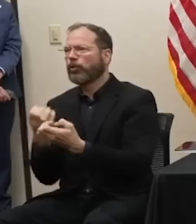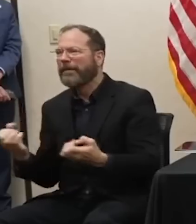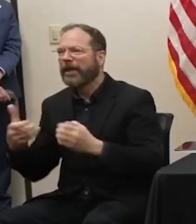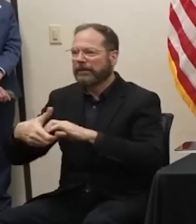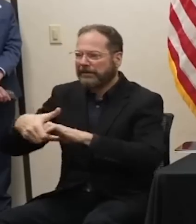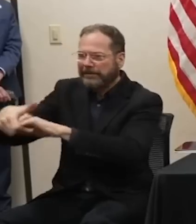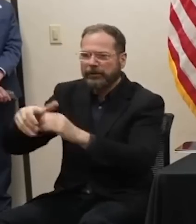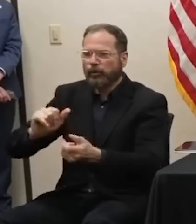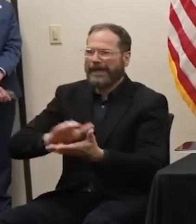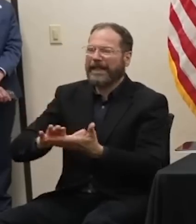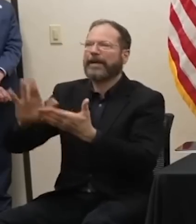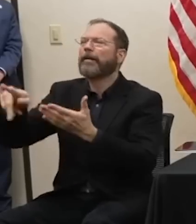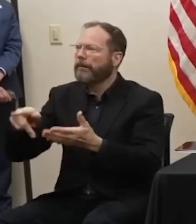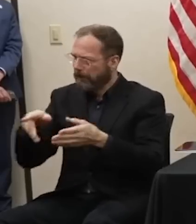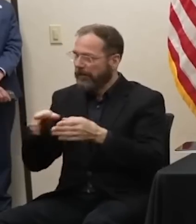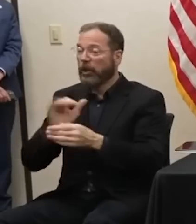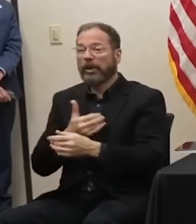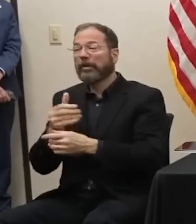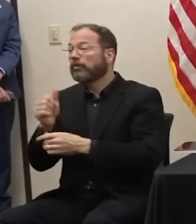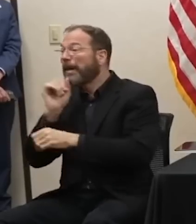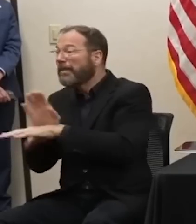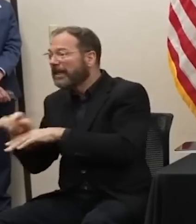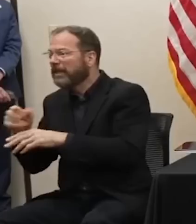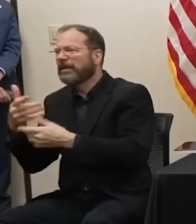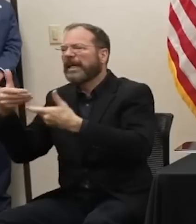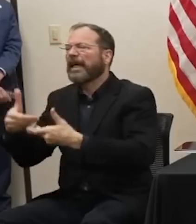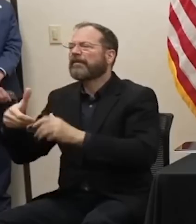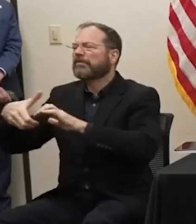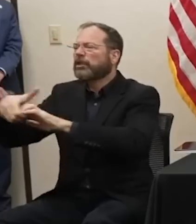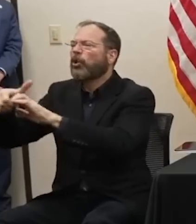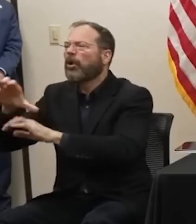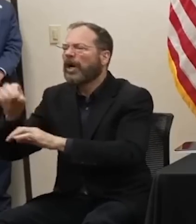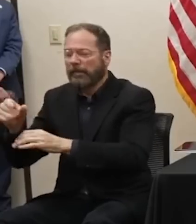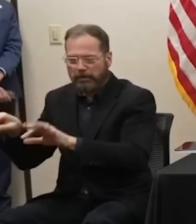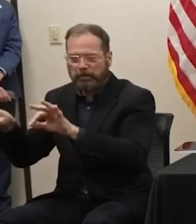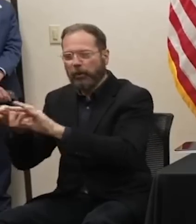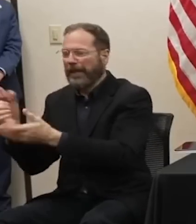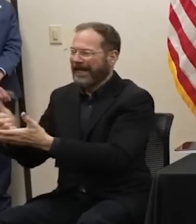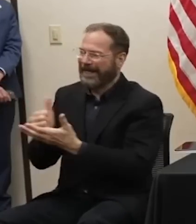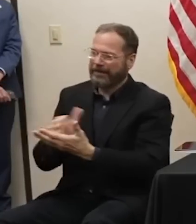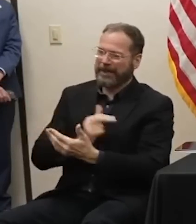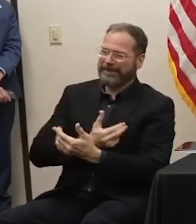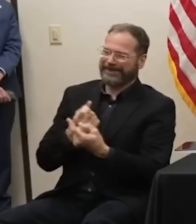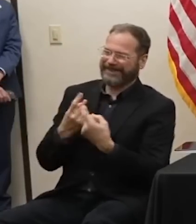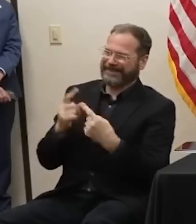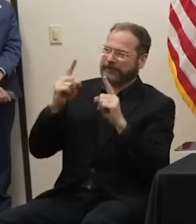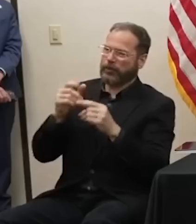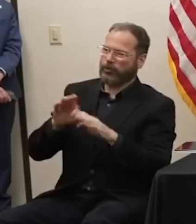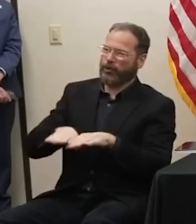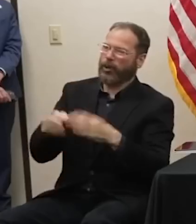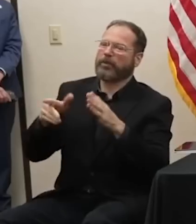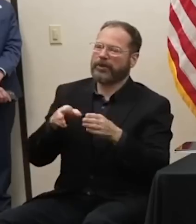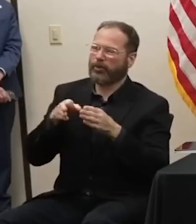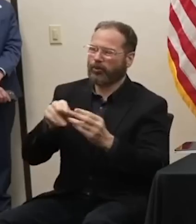department using their heavy and high-profile vehicles and additional wreckers in order to be able to clear roads. Our private sector partners and these heavy wrecker companies are also key to